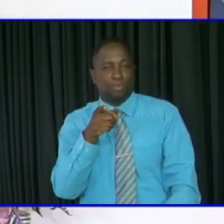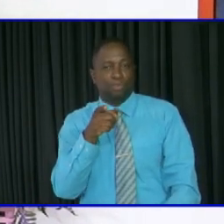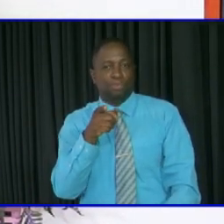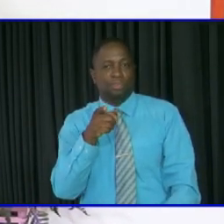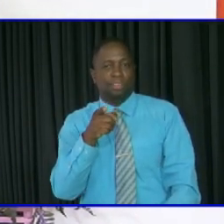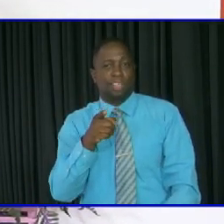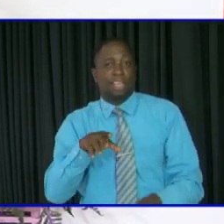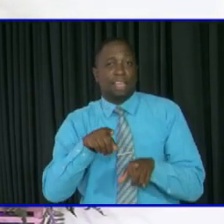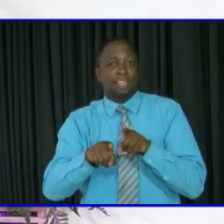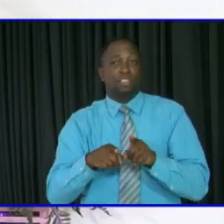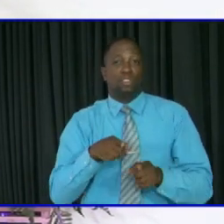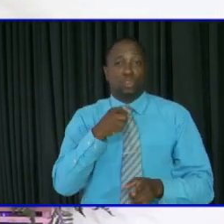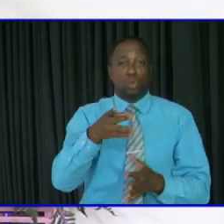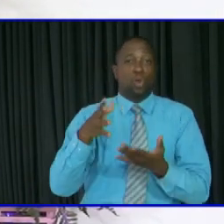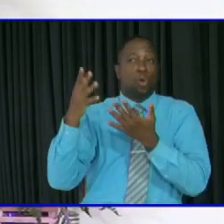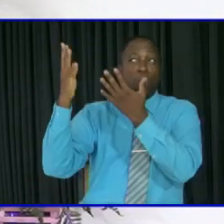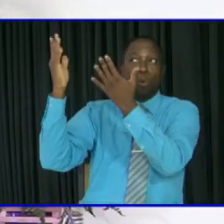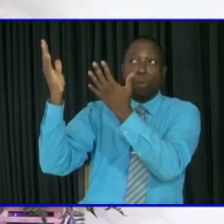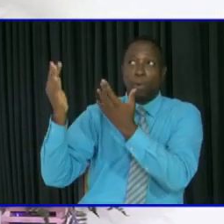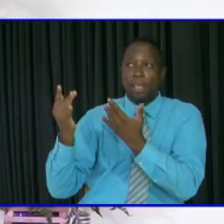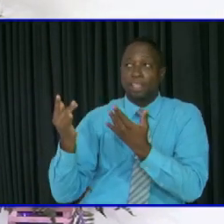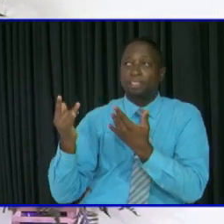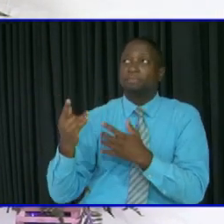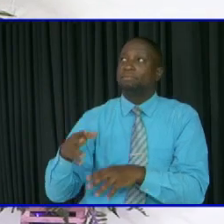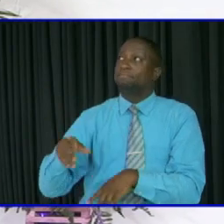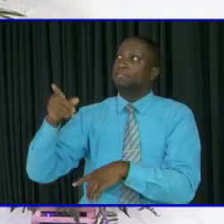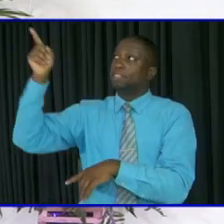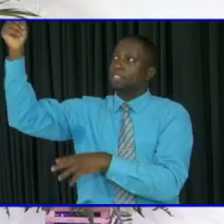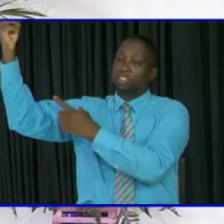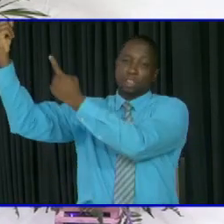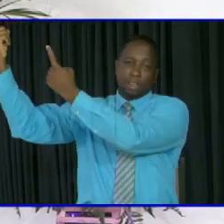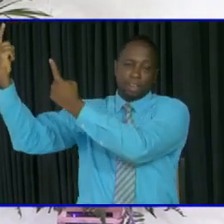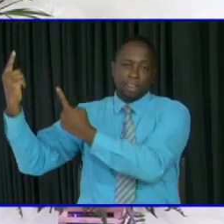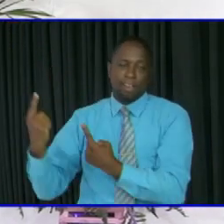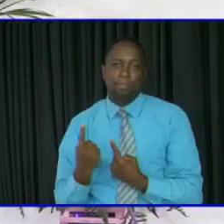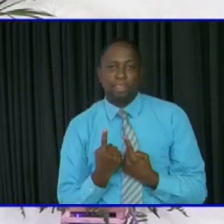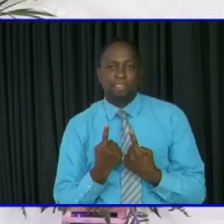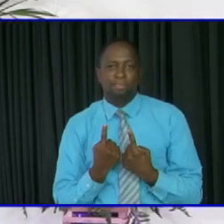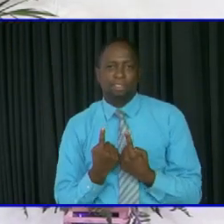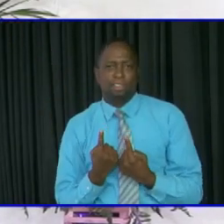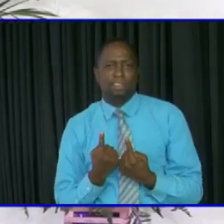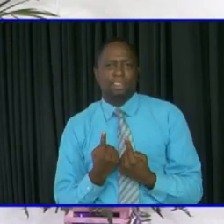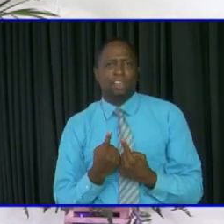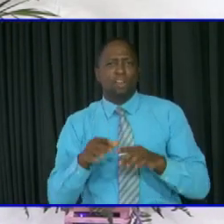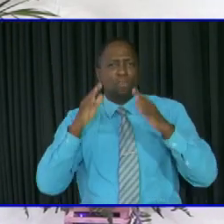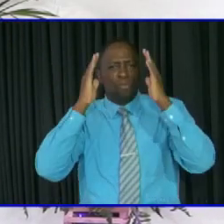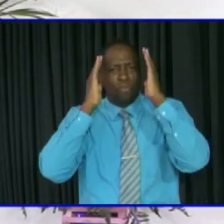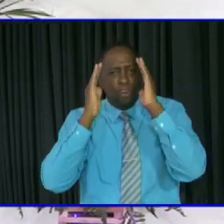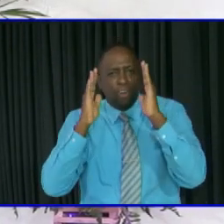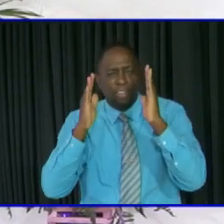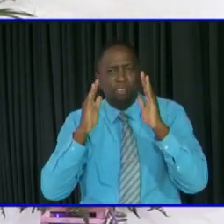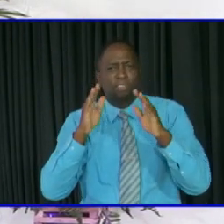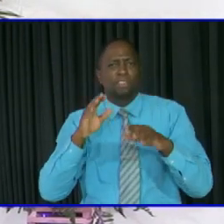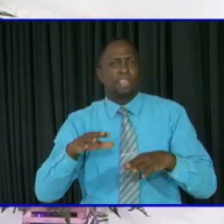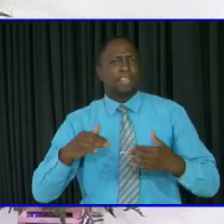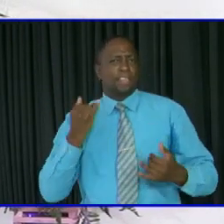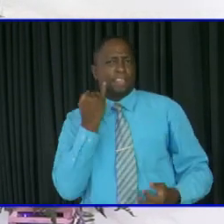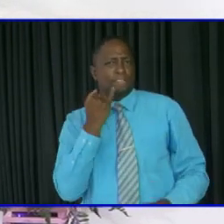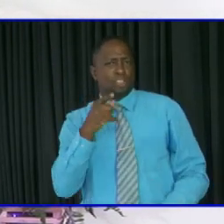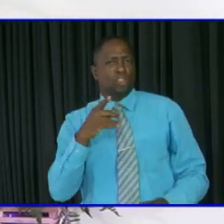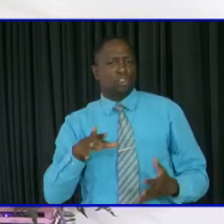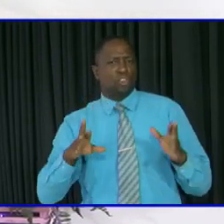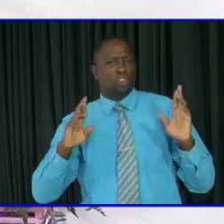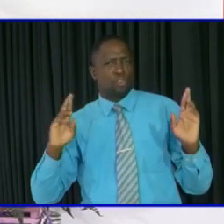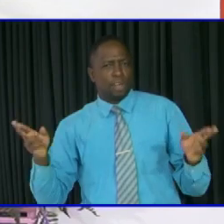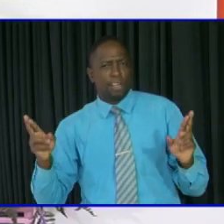the second coming of Jesus. Anticipate, your look at your readiness to see if Jesus were to come now,